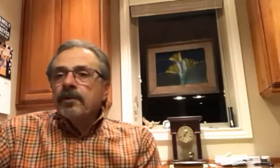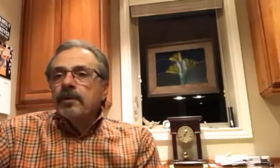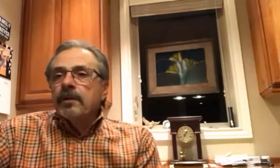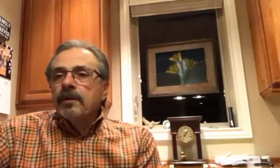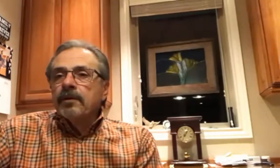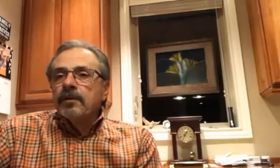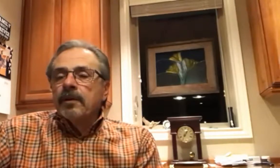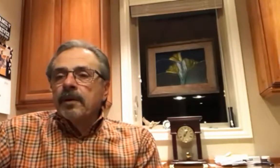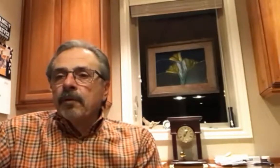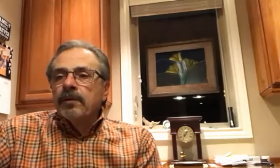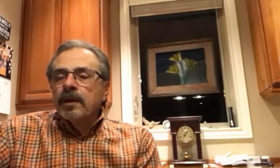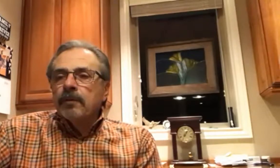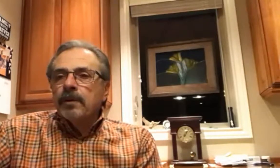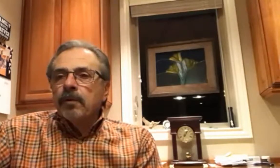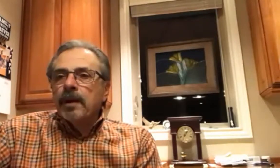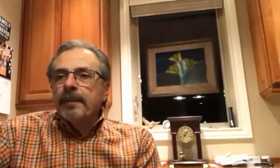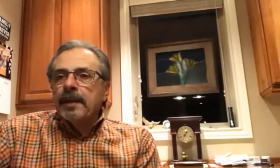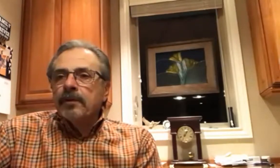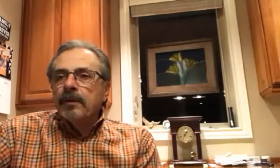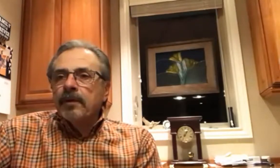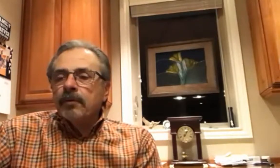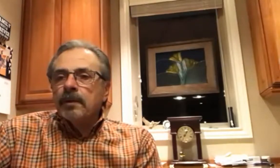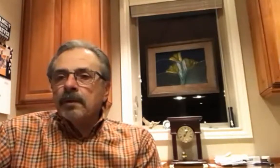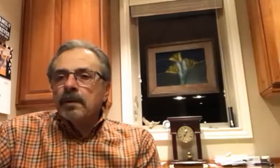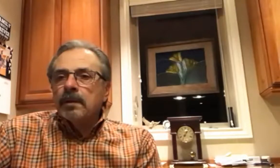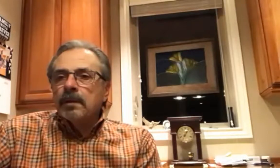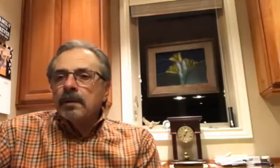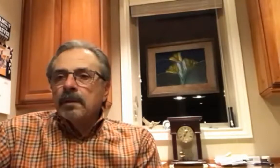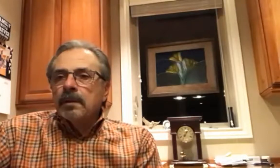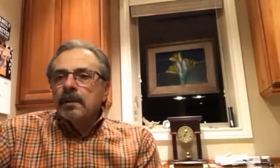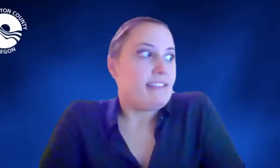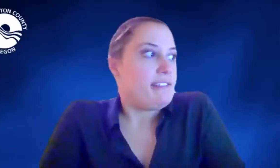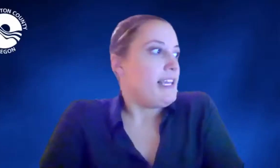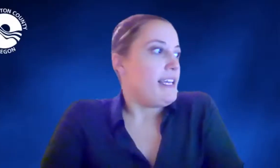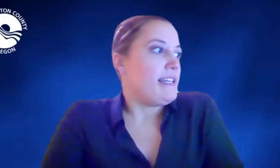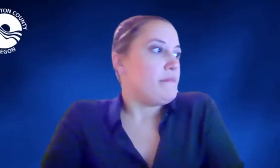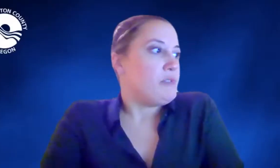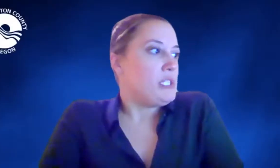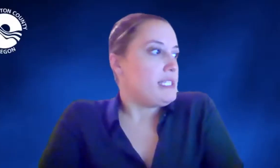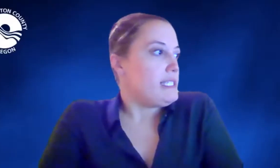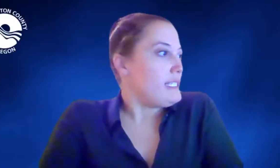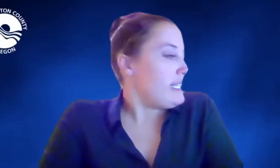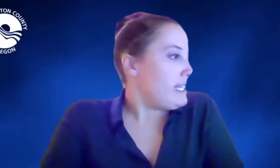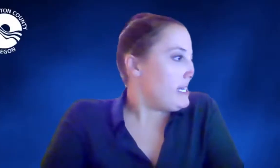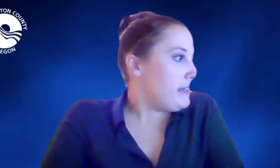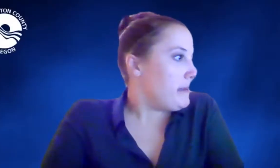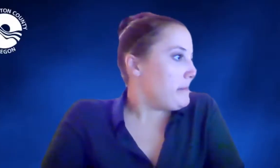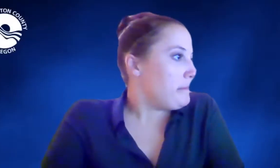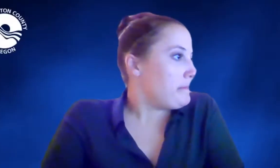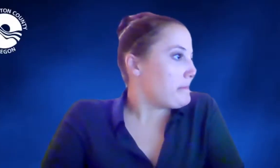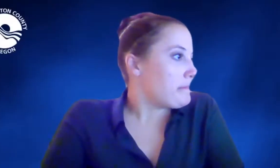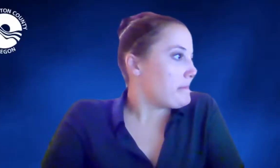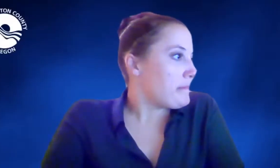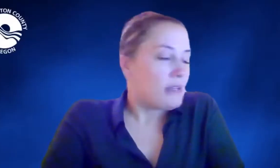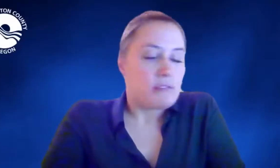So we're going to, is this, we're sticking with 20 minutes on this one? Yes, and I'm just